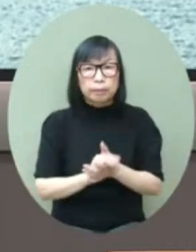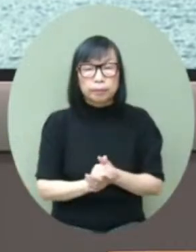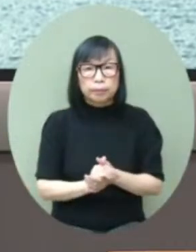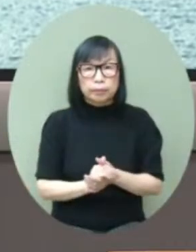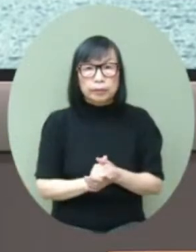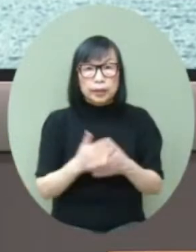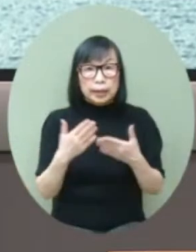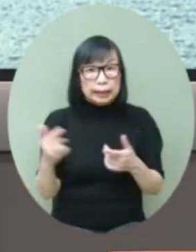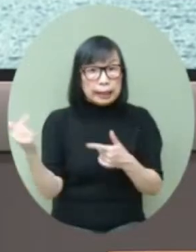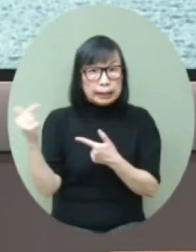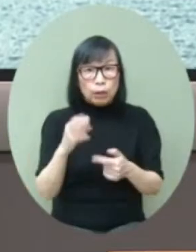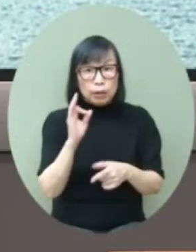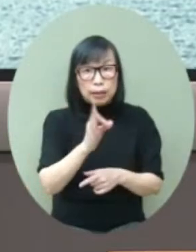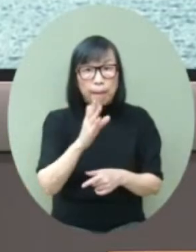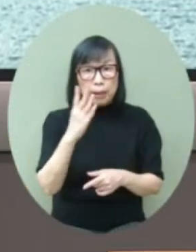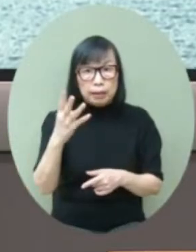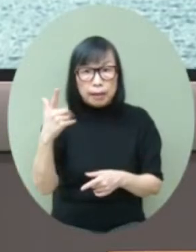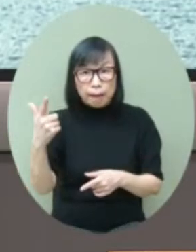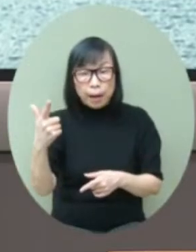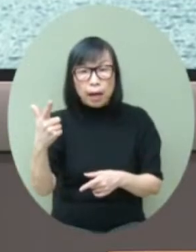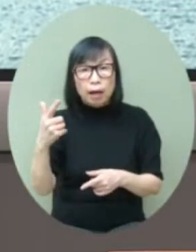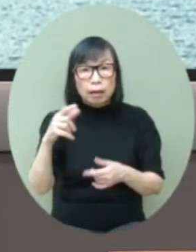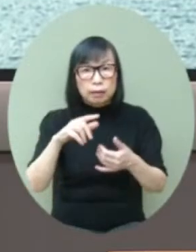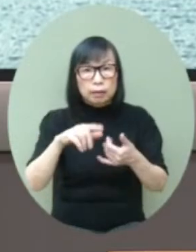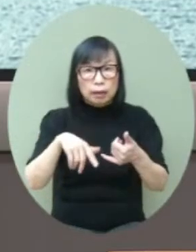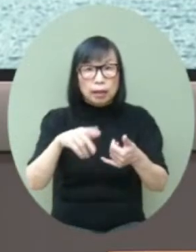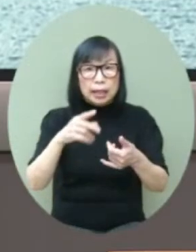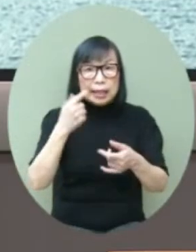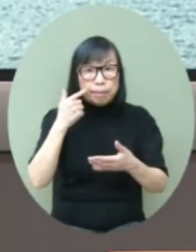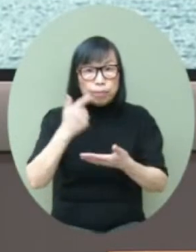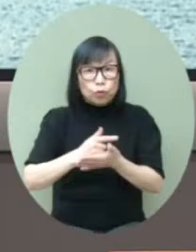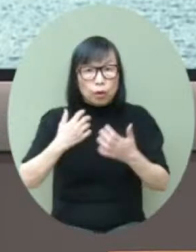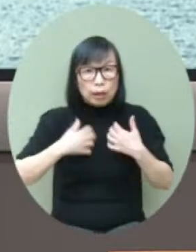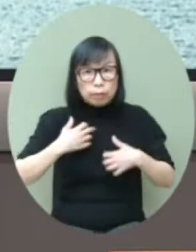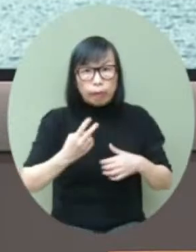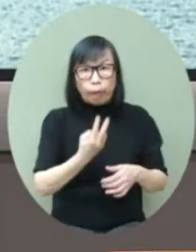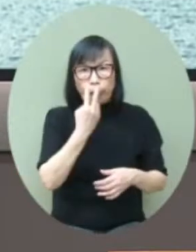12,230 patients who have recovered and been discharged. There were